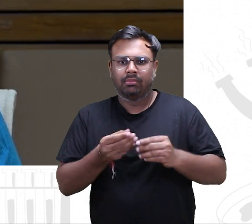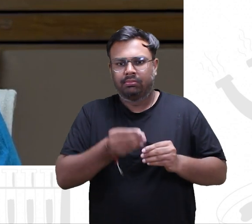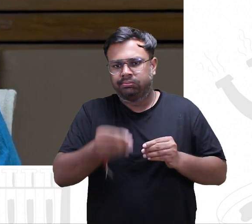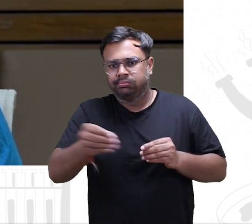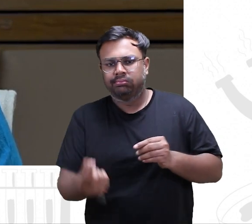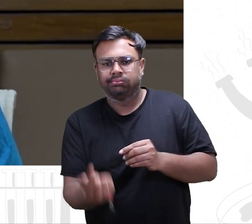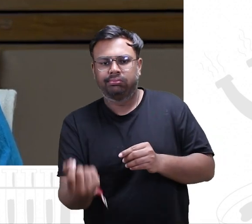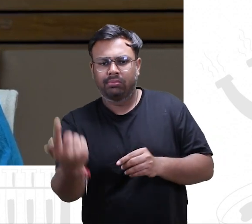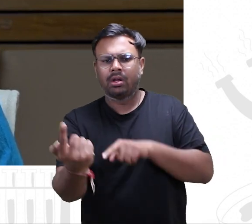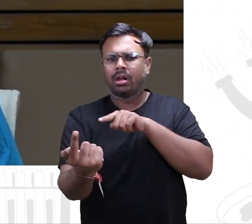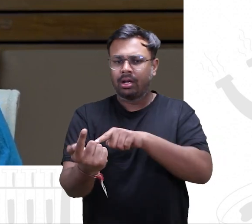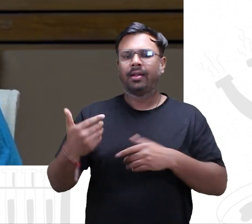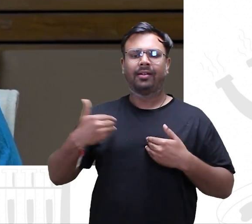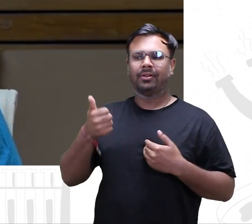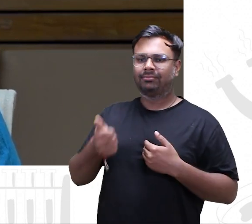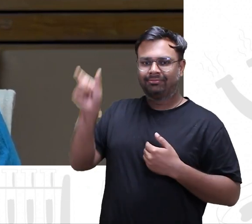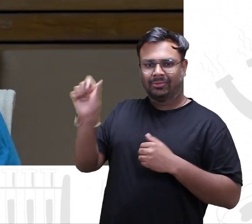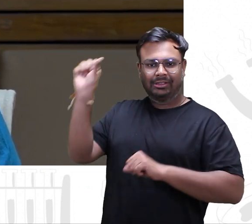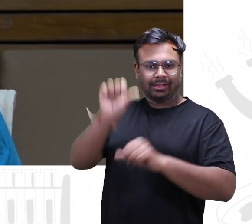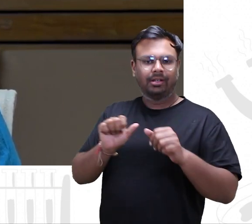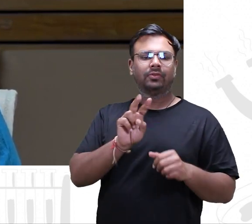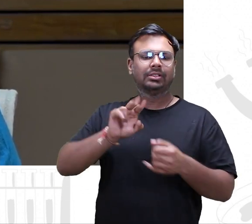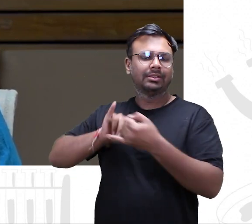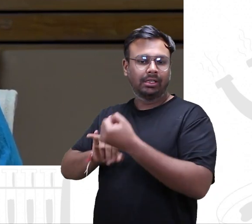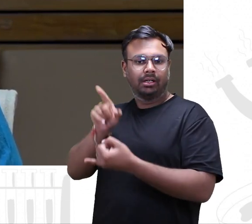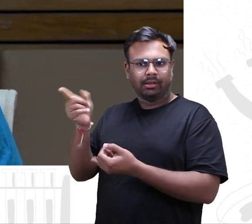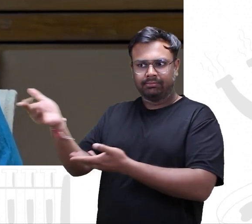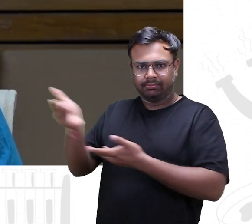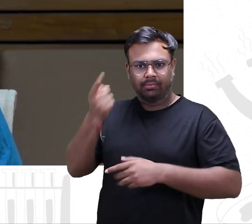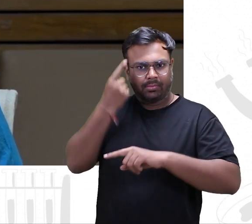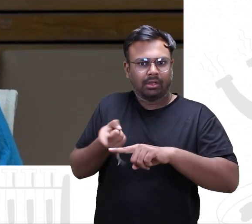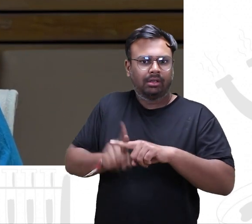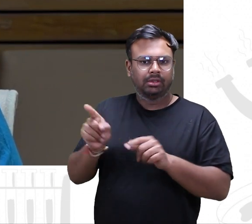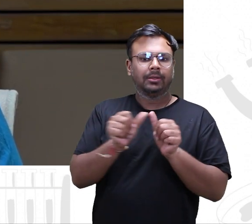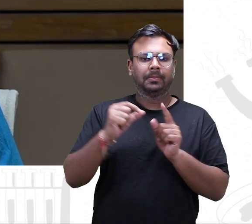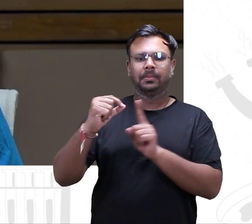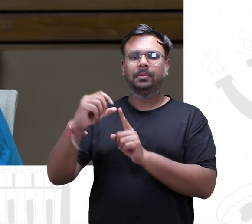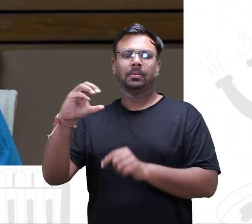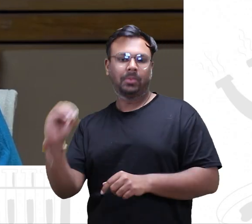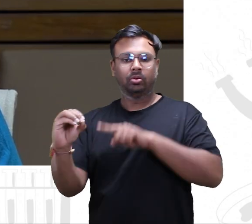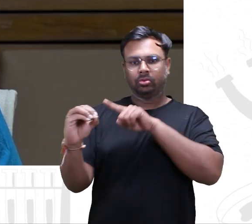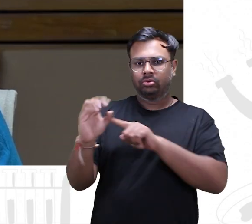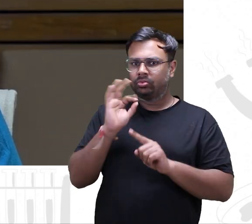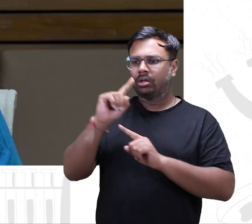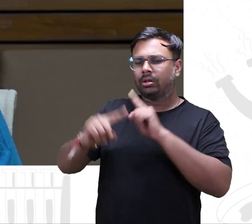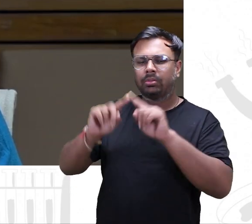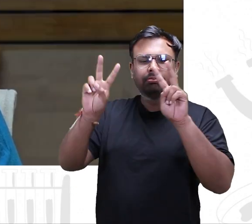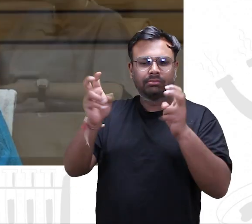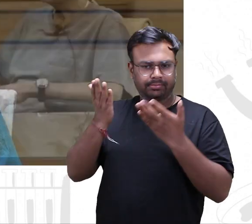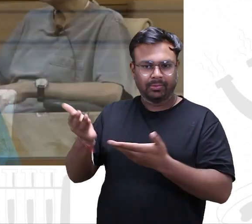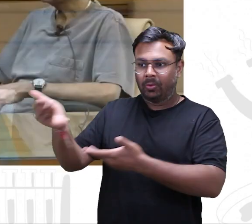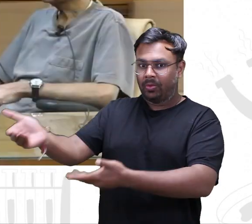doing this. Today, we have Professor Venkateshan Sundareshan with us, an expert of Apomixis, to discuss what this really is all